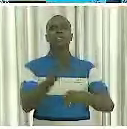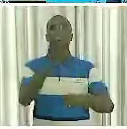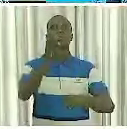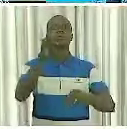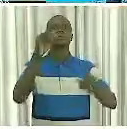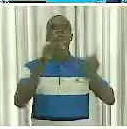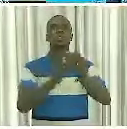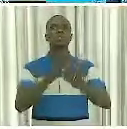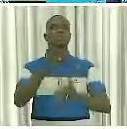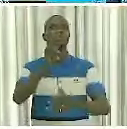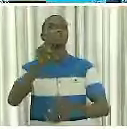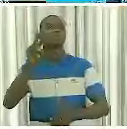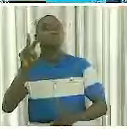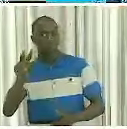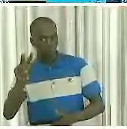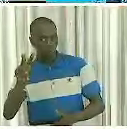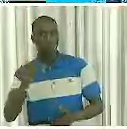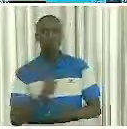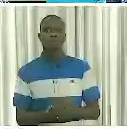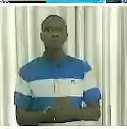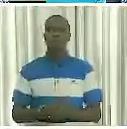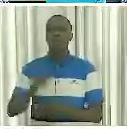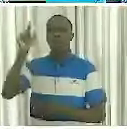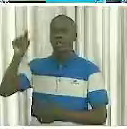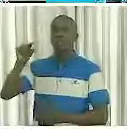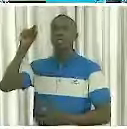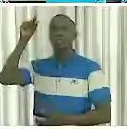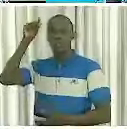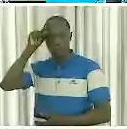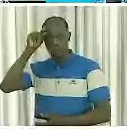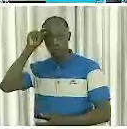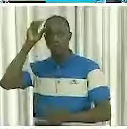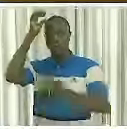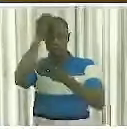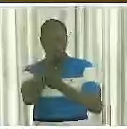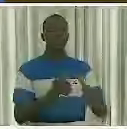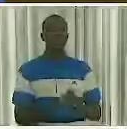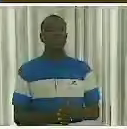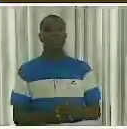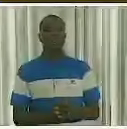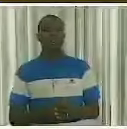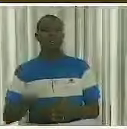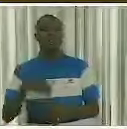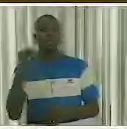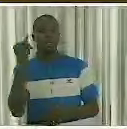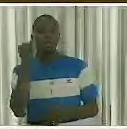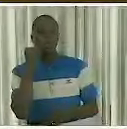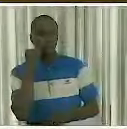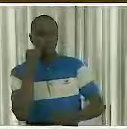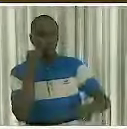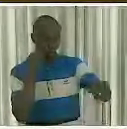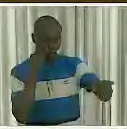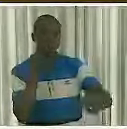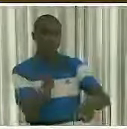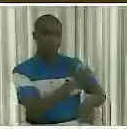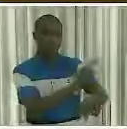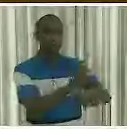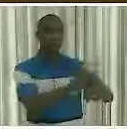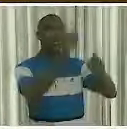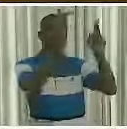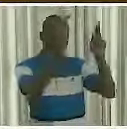don't mandate that for basically enjoy multiple rights as a citizen, or